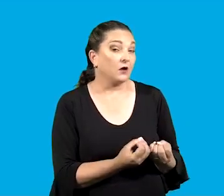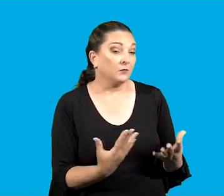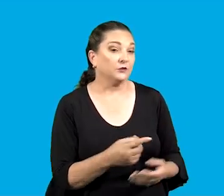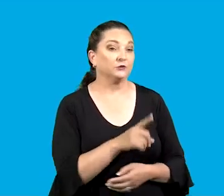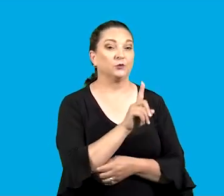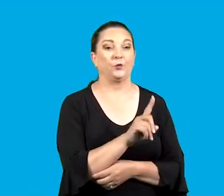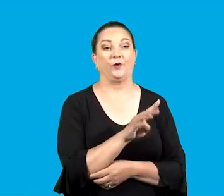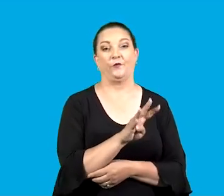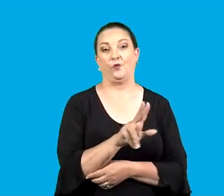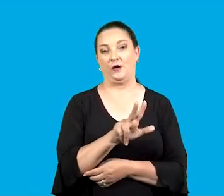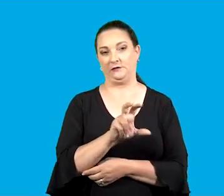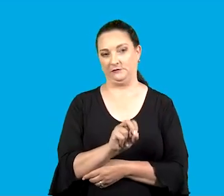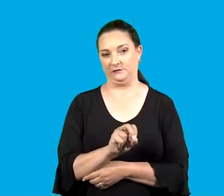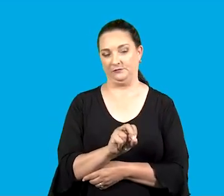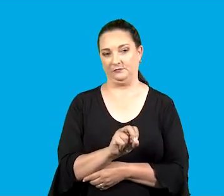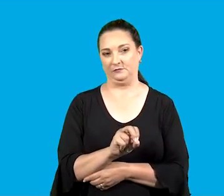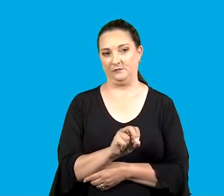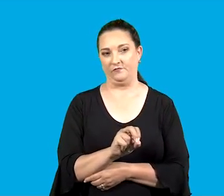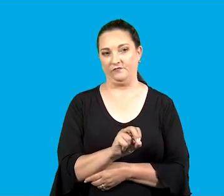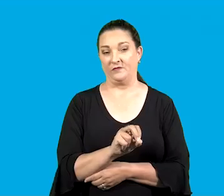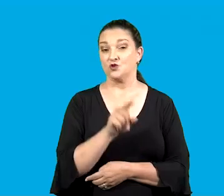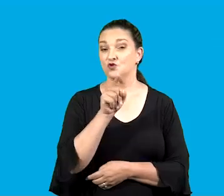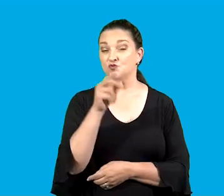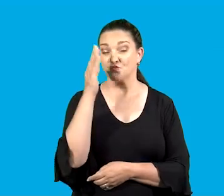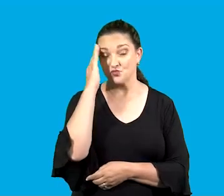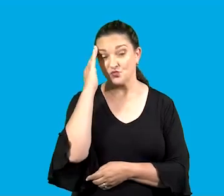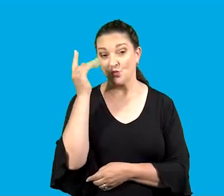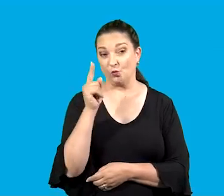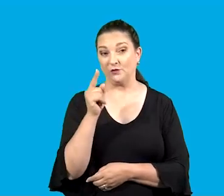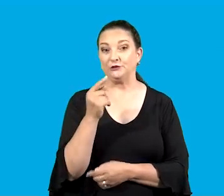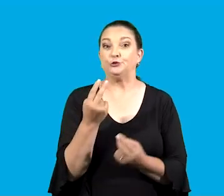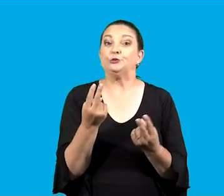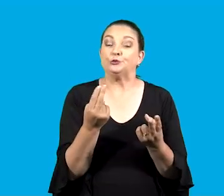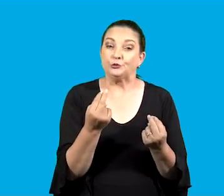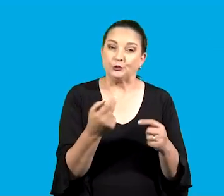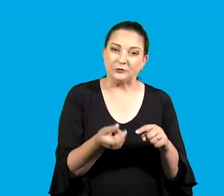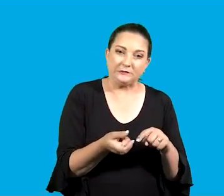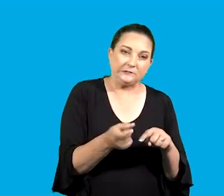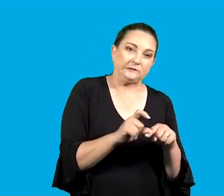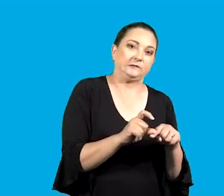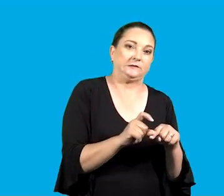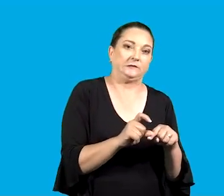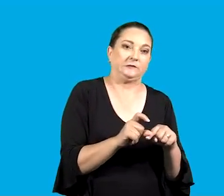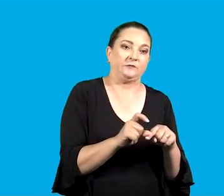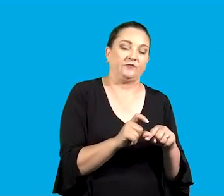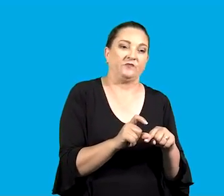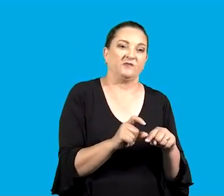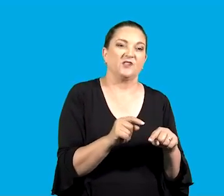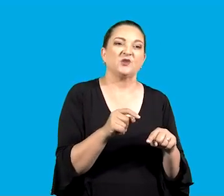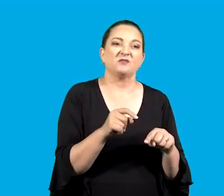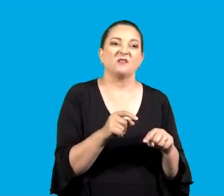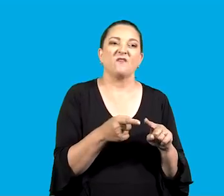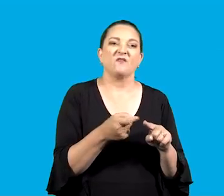1,480. So the idea here was to know that you must calculate the new interest amount that we're going to get